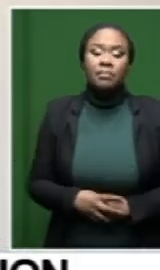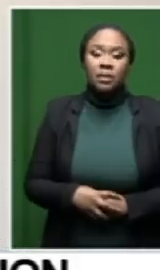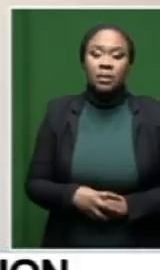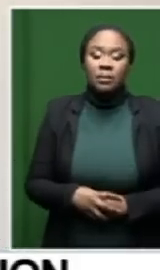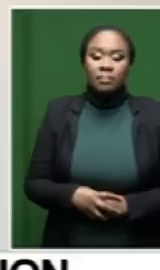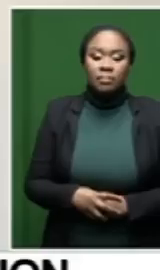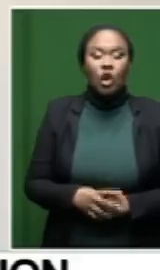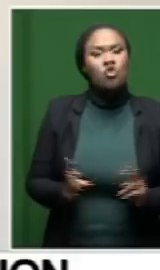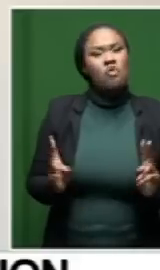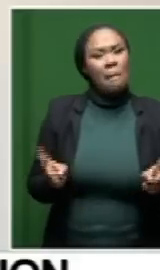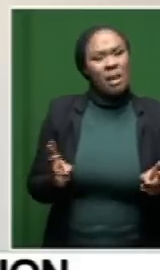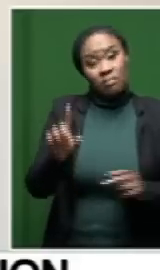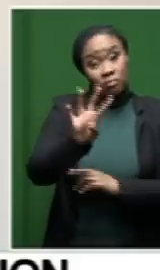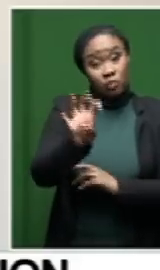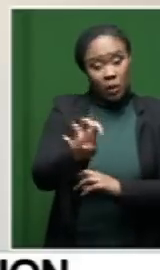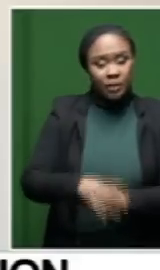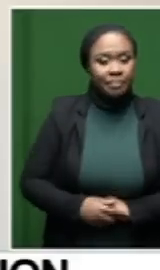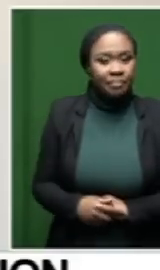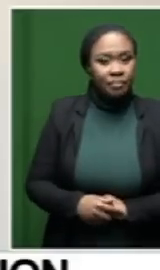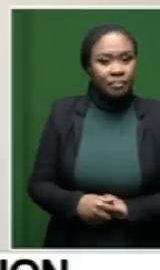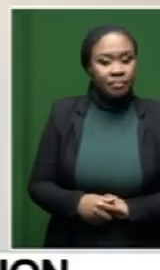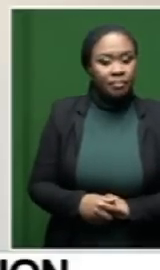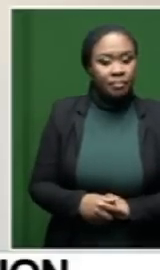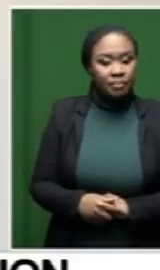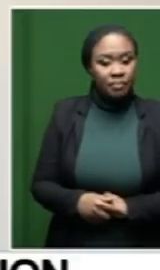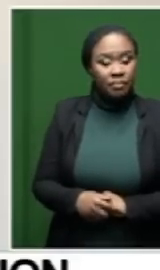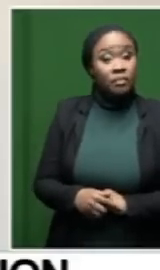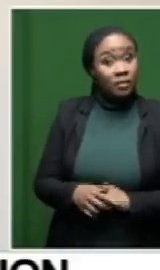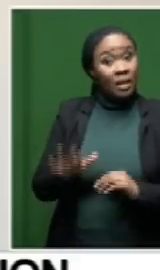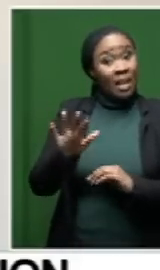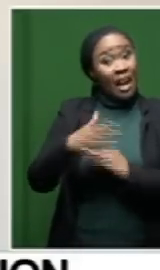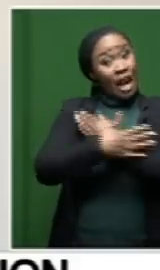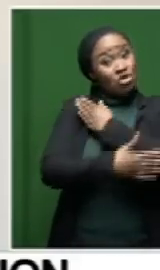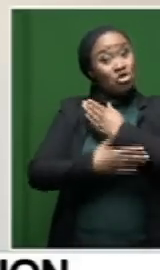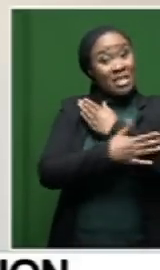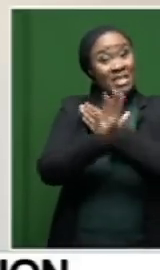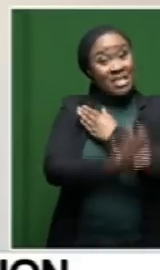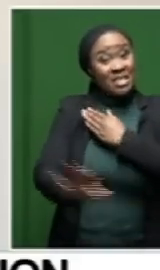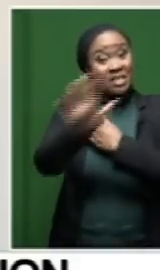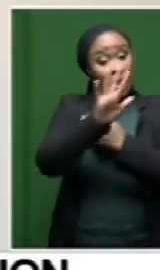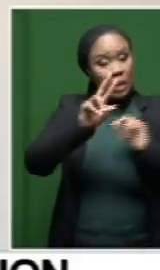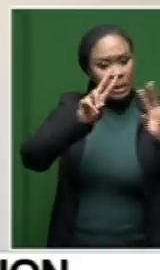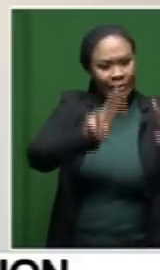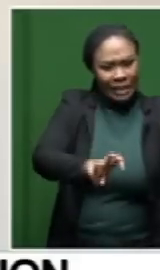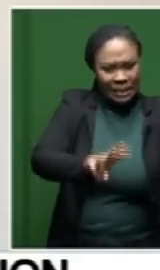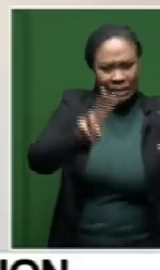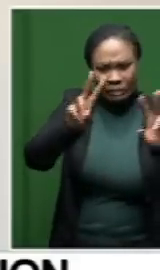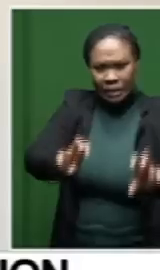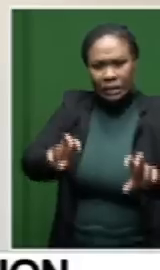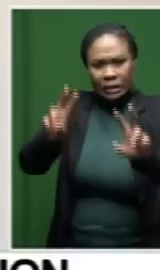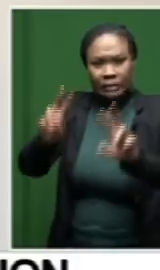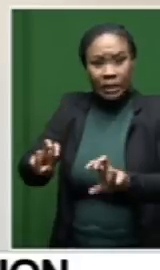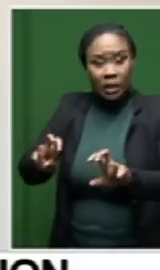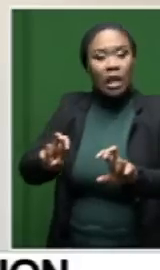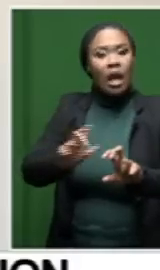long does it take to actually investigate the life of a nation? How long does it? If you actually look at